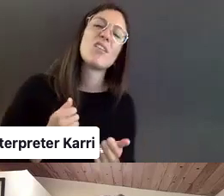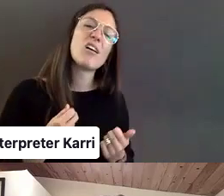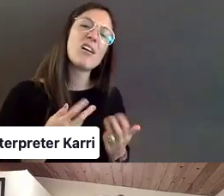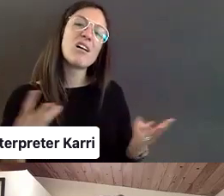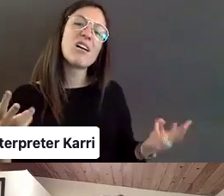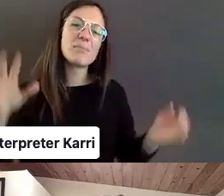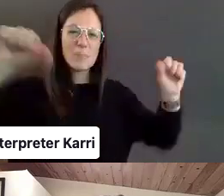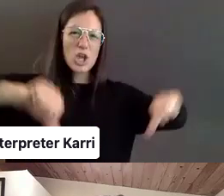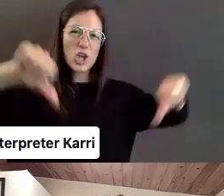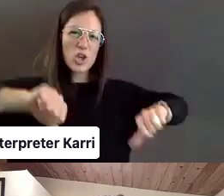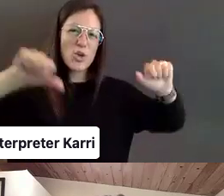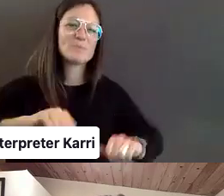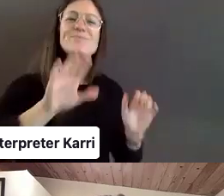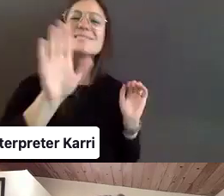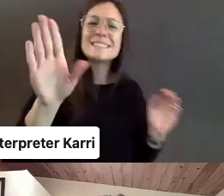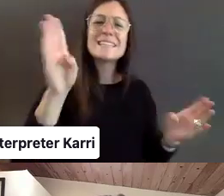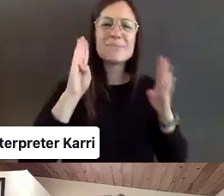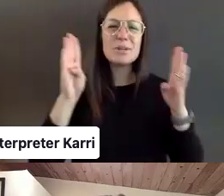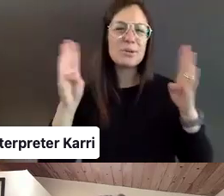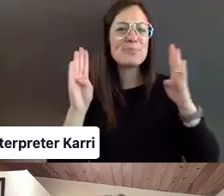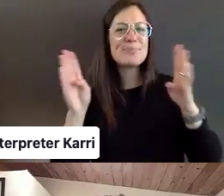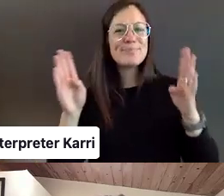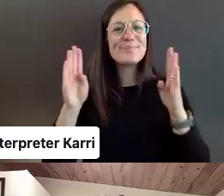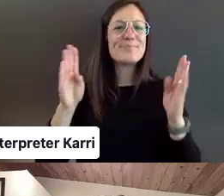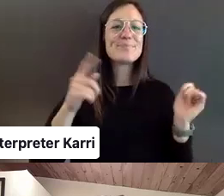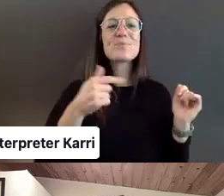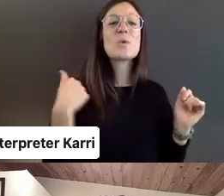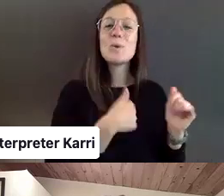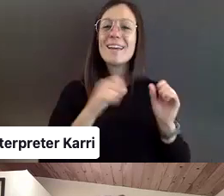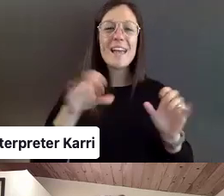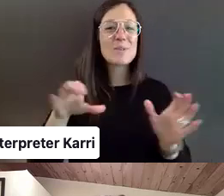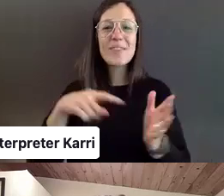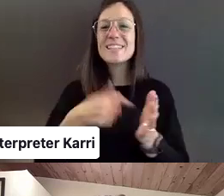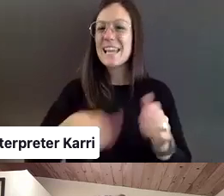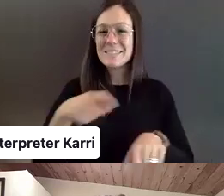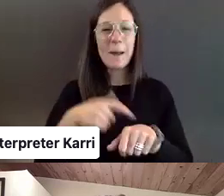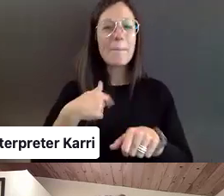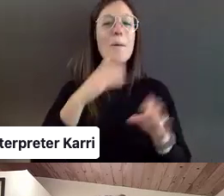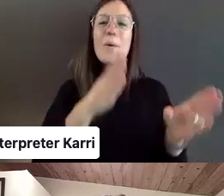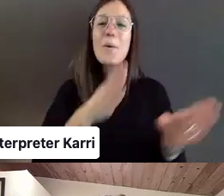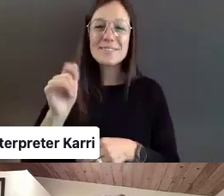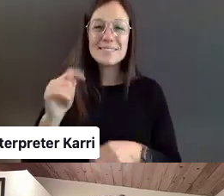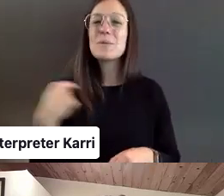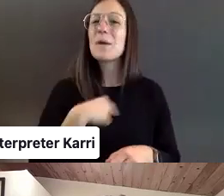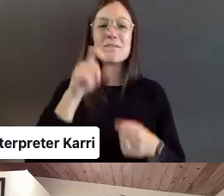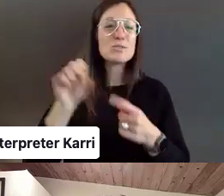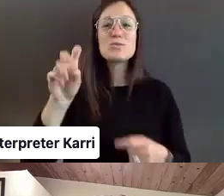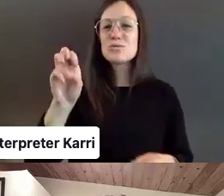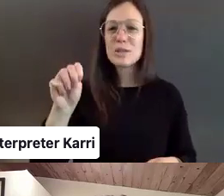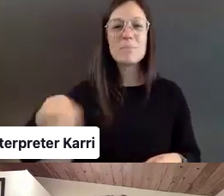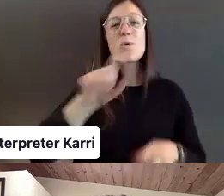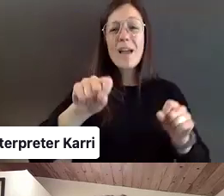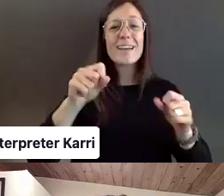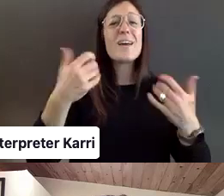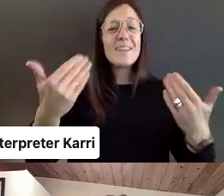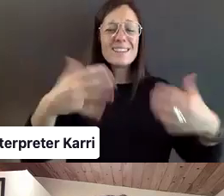Listen, we can do play dates anytime. I will organize this. We don't have to stream it. You guys can just take the Zoom and go